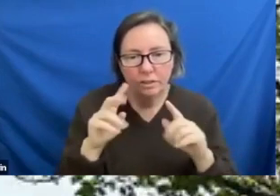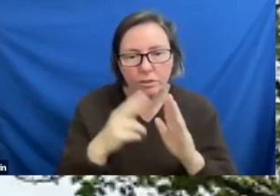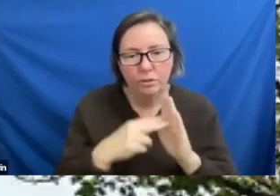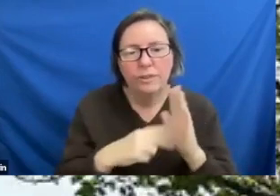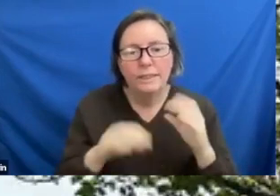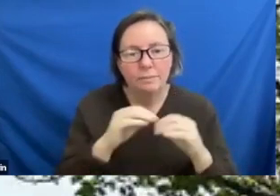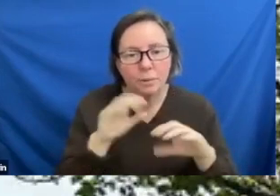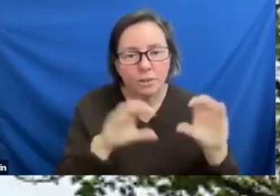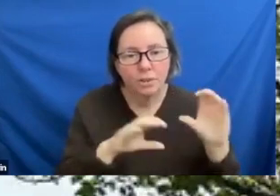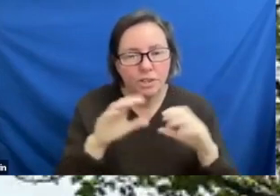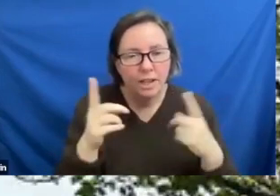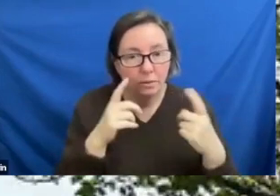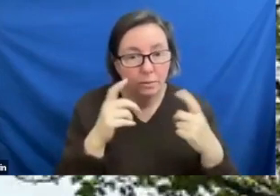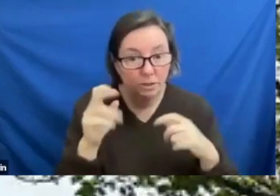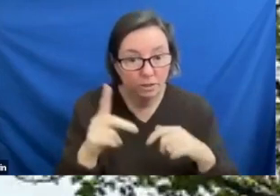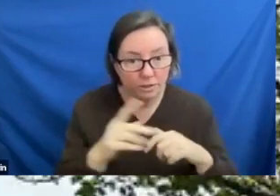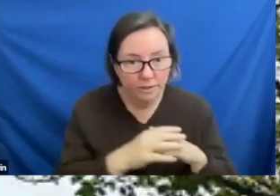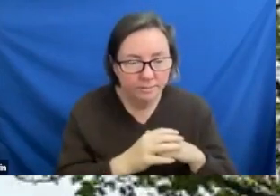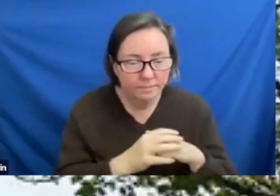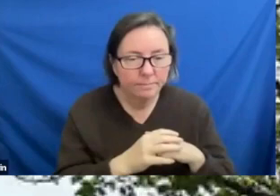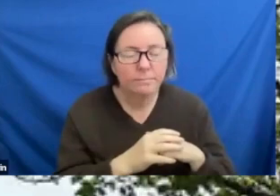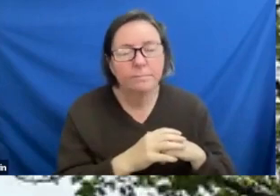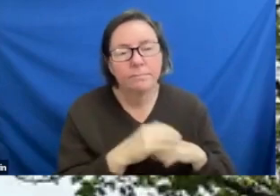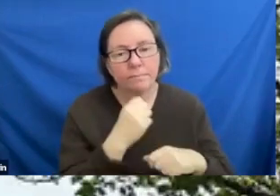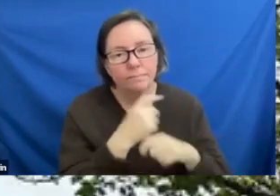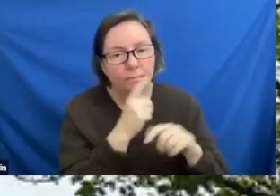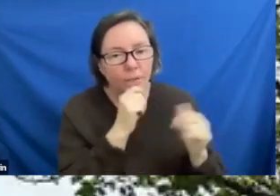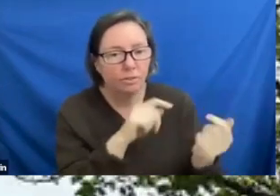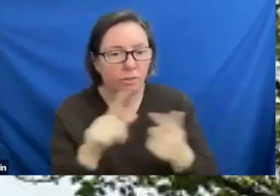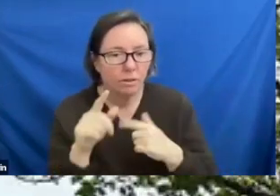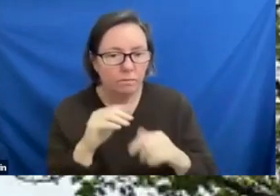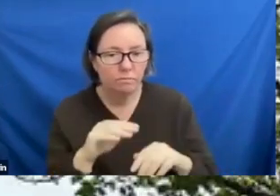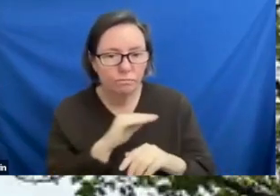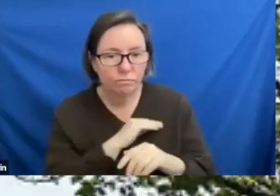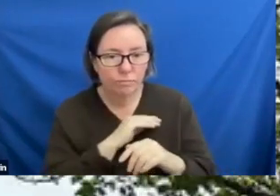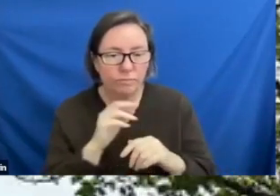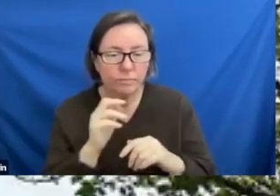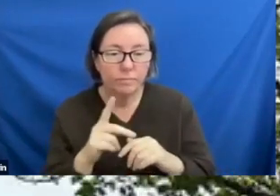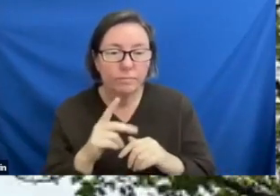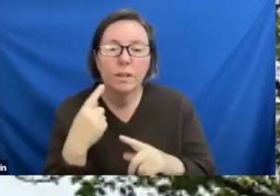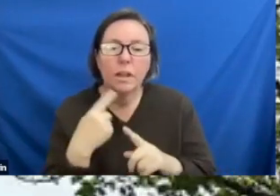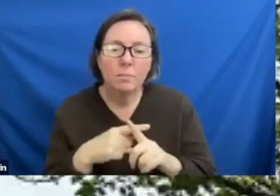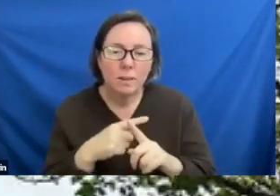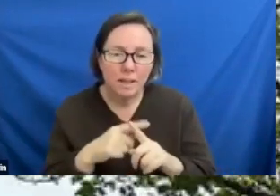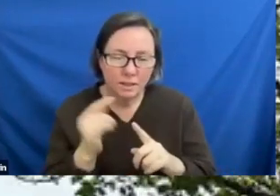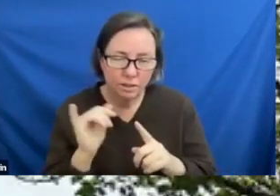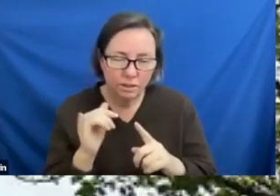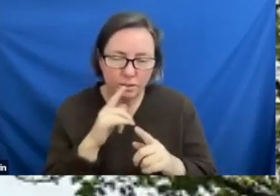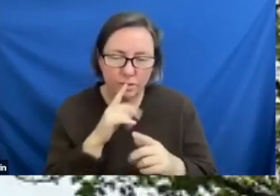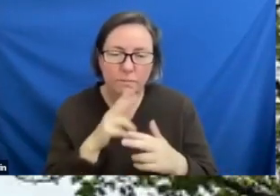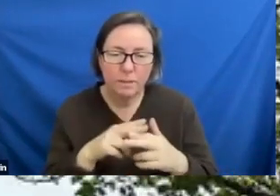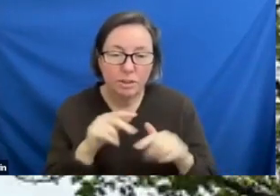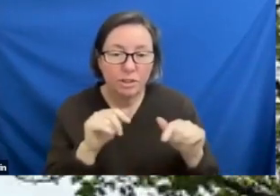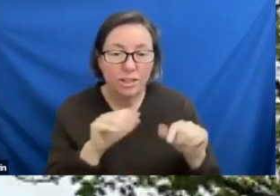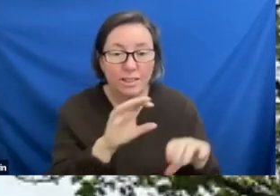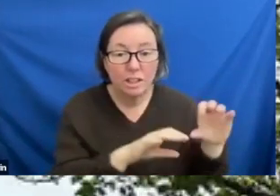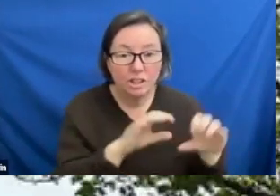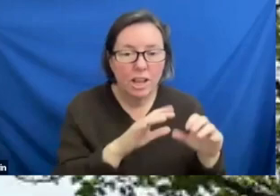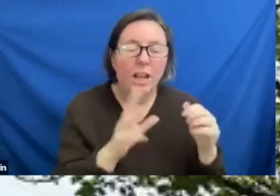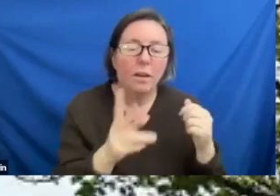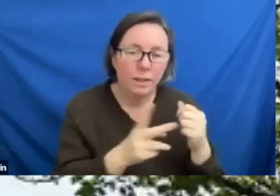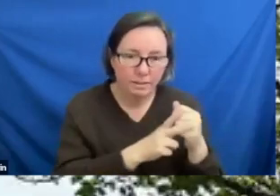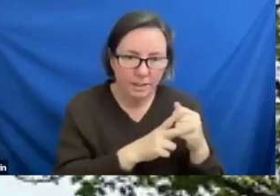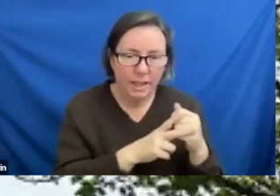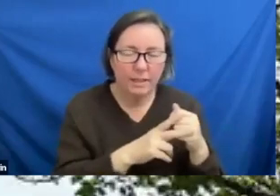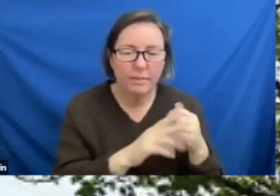sure that all forms are participating, as well as I should also mention that we're going to save the chat after the meeting and post it as